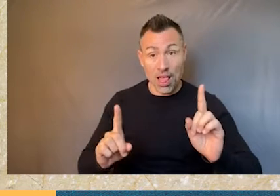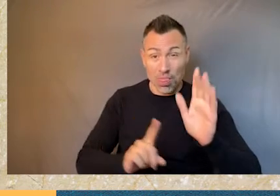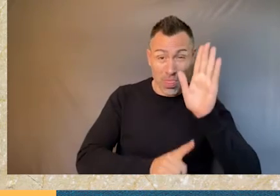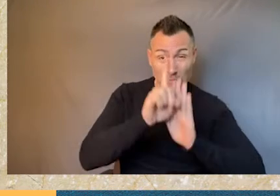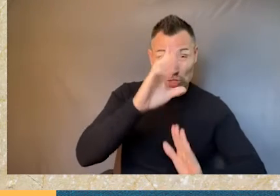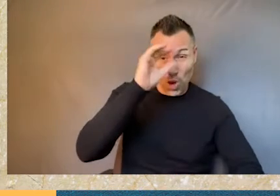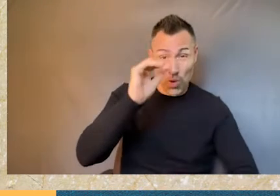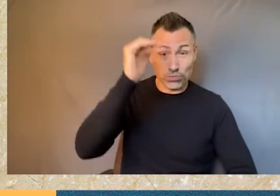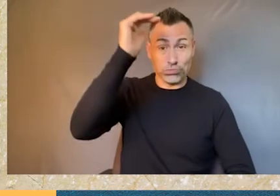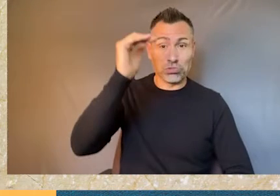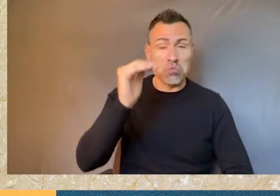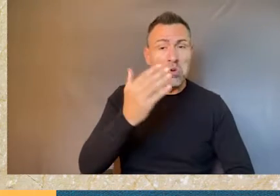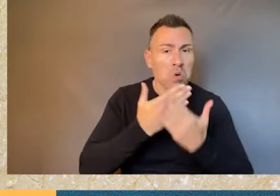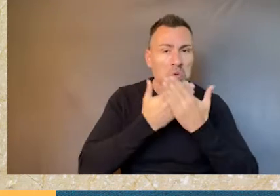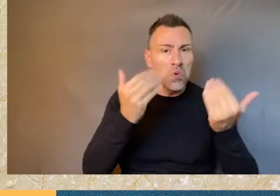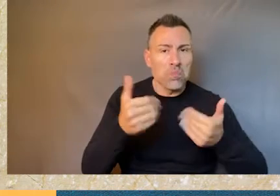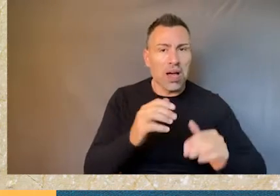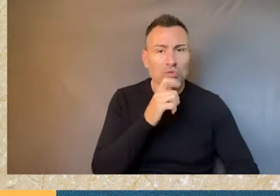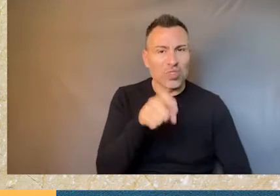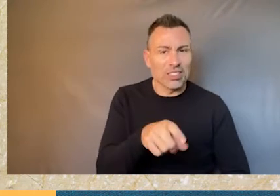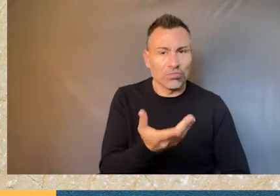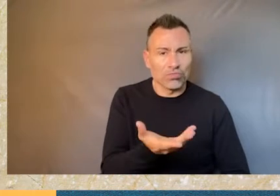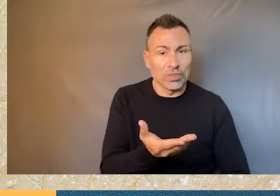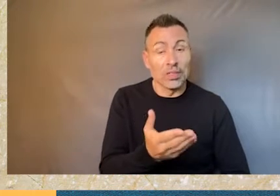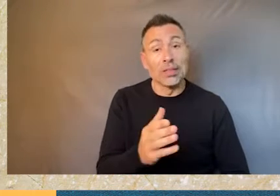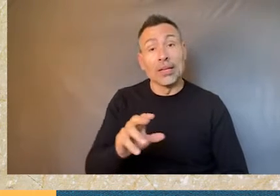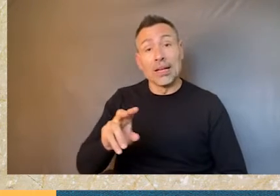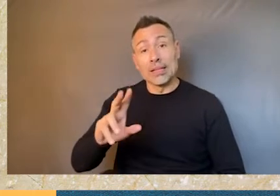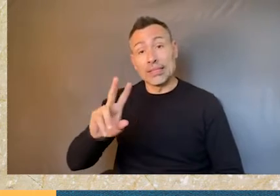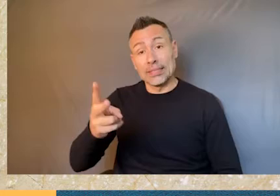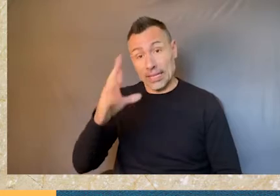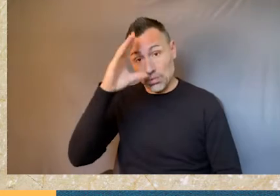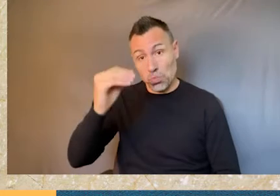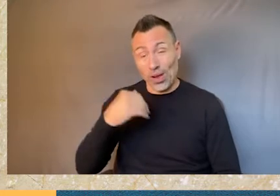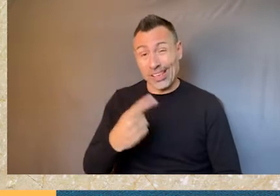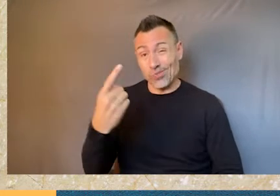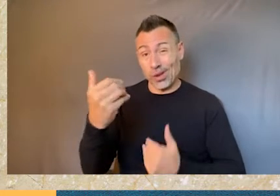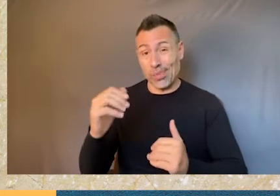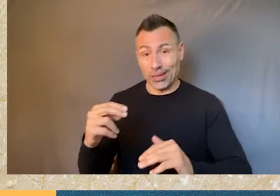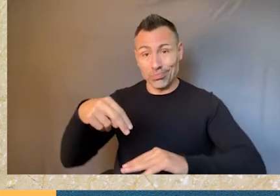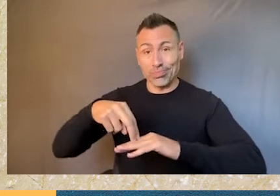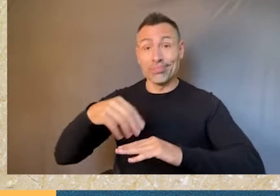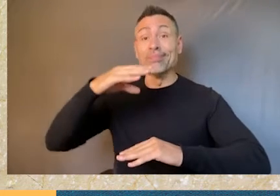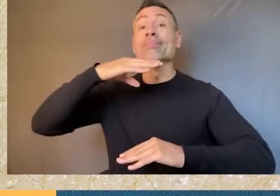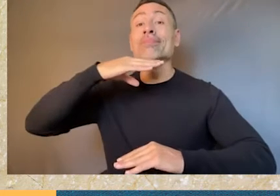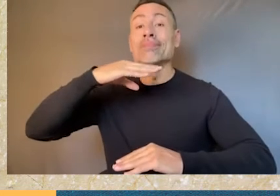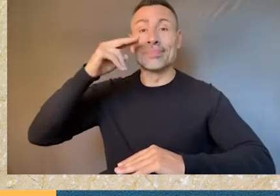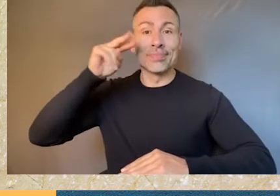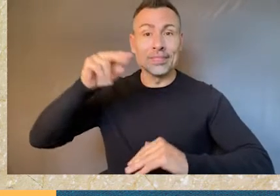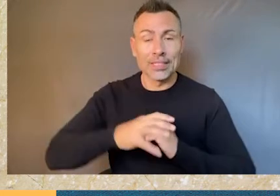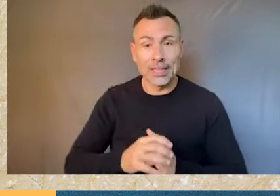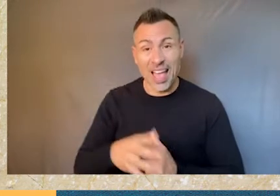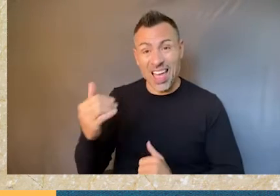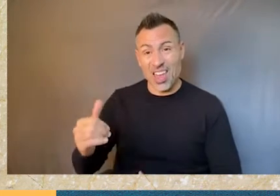has no boxes, he's not standing on any box. The boy in the middle has the same 1 box. And then the littlest